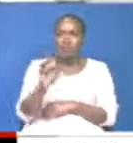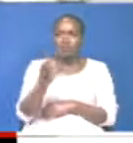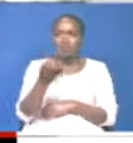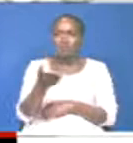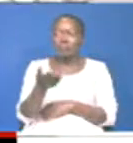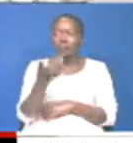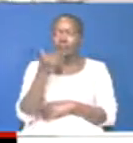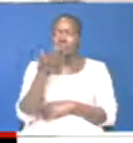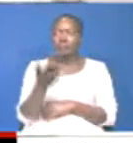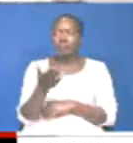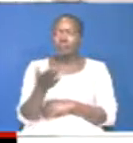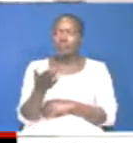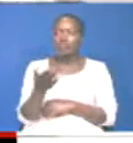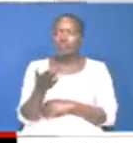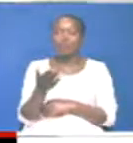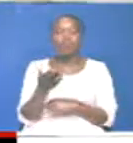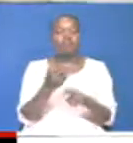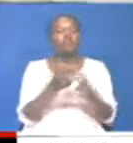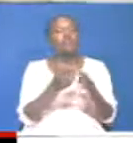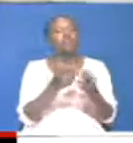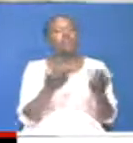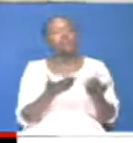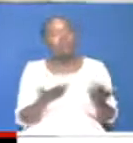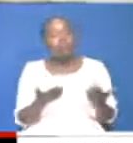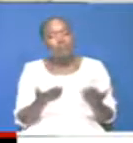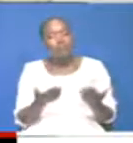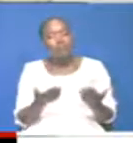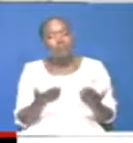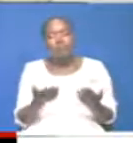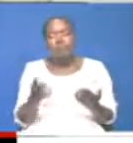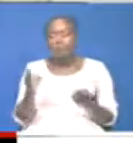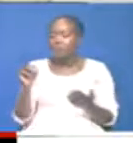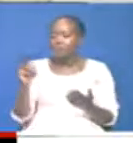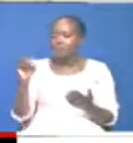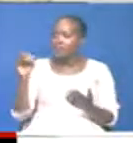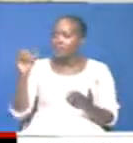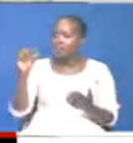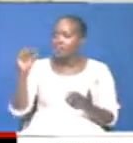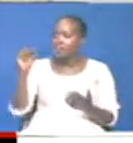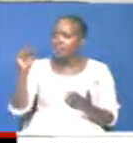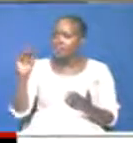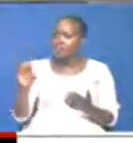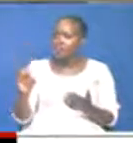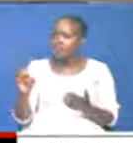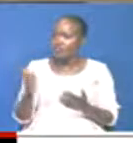hiyo jina ametoa wapi? Na Mogane ni mtu ambaye amezibiwa.